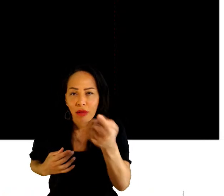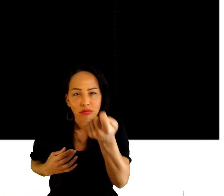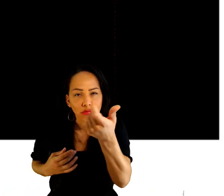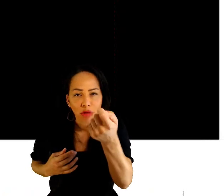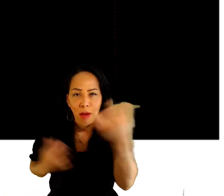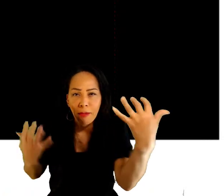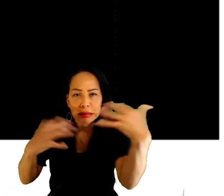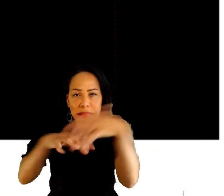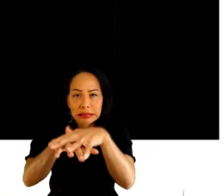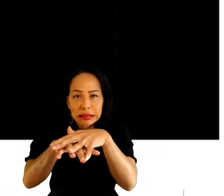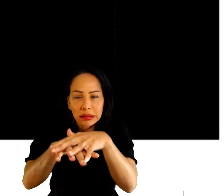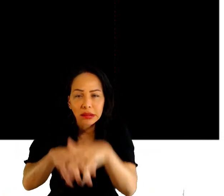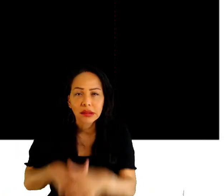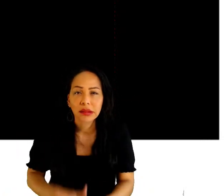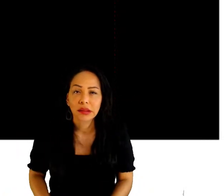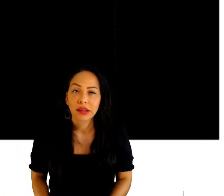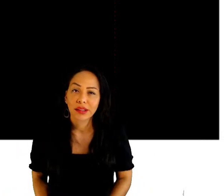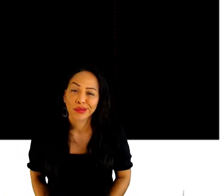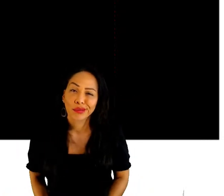purpose. And